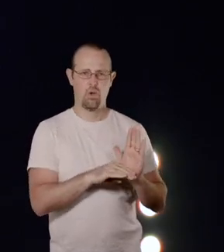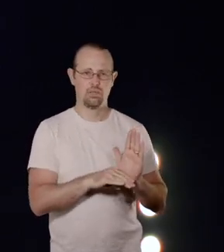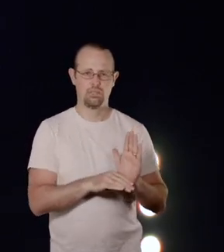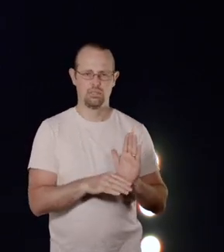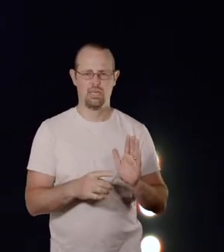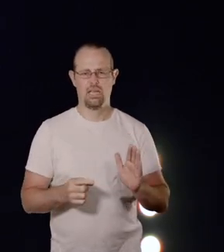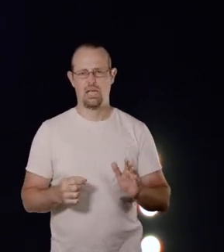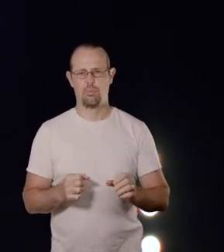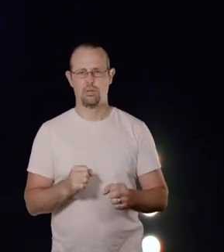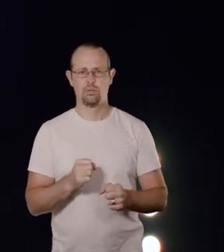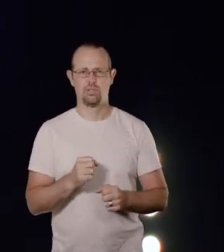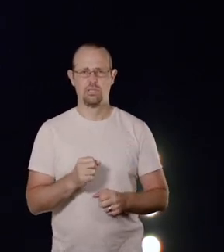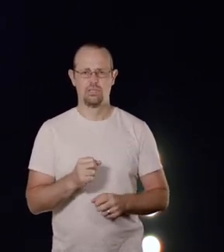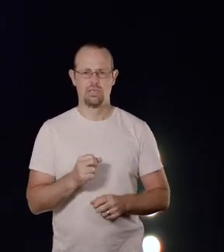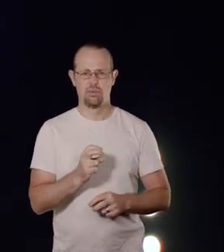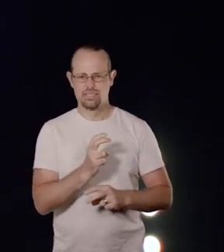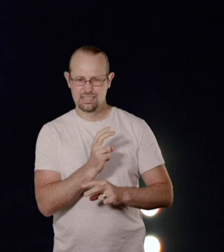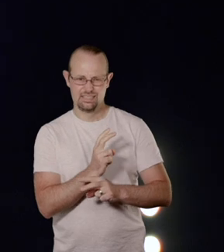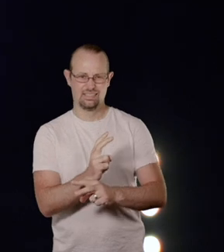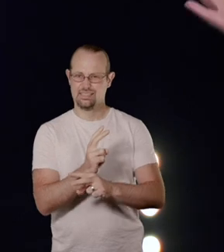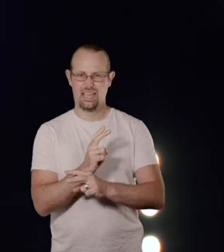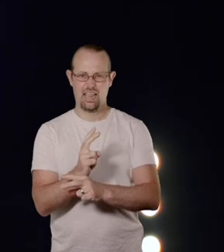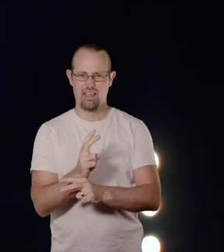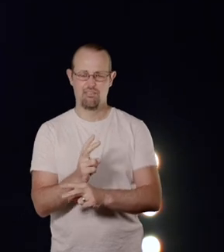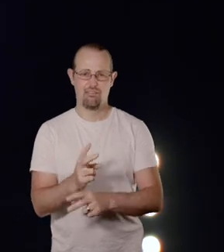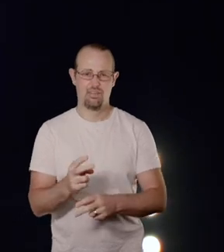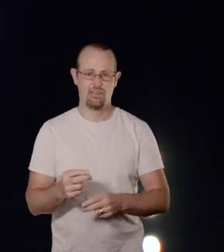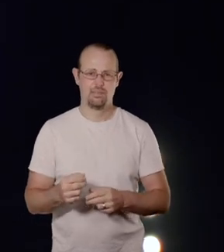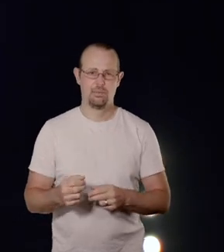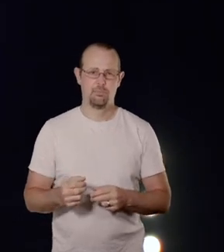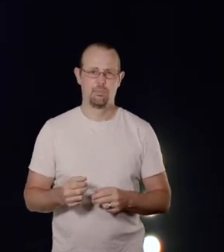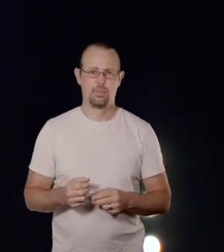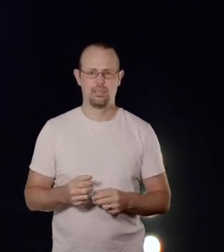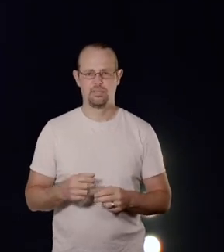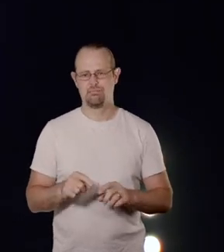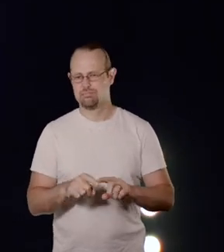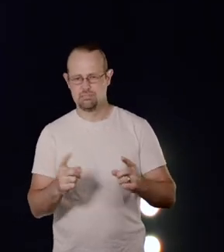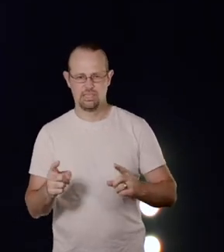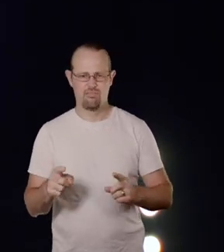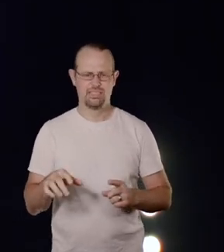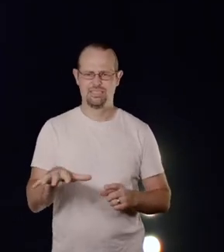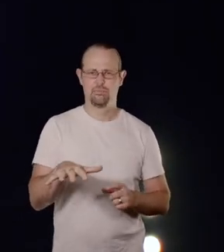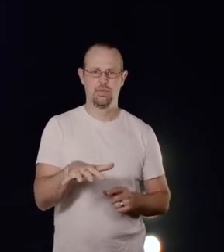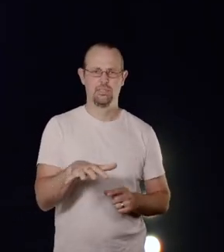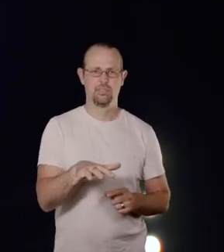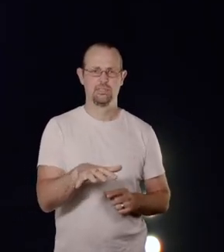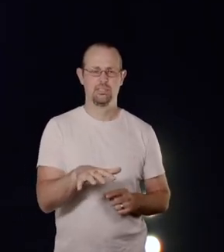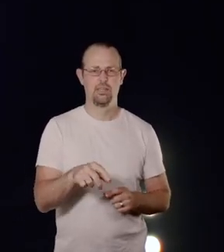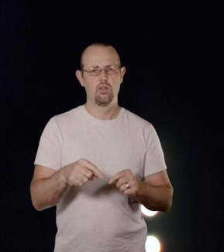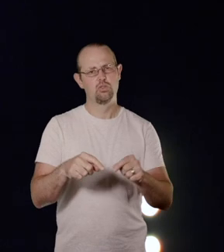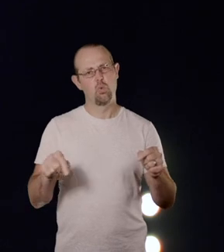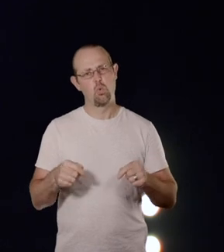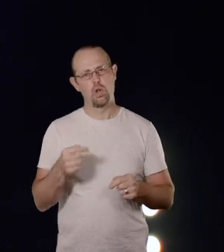and all the different disinfectants and all of these things and the different spacings. So we've just coined a